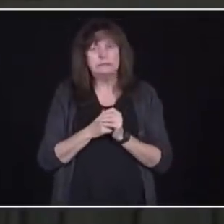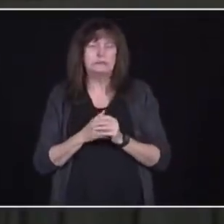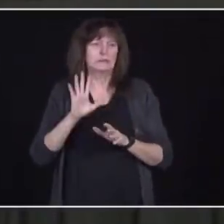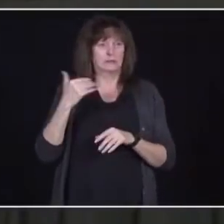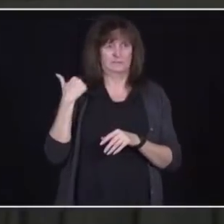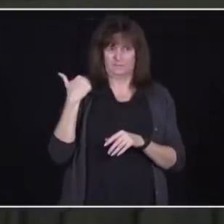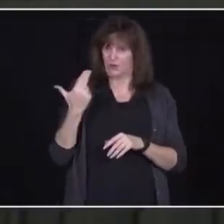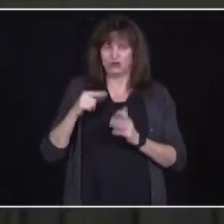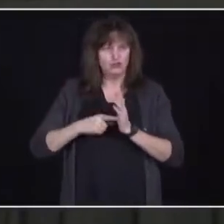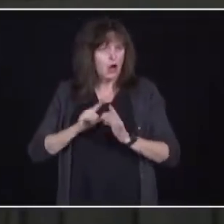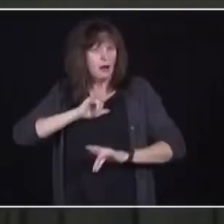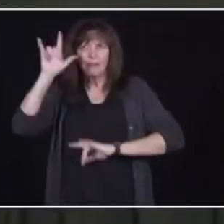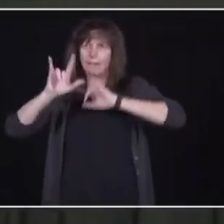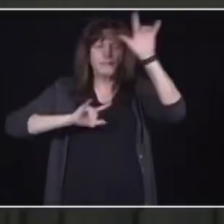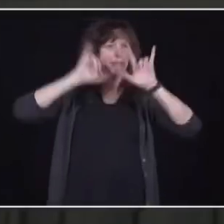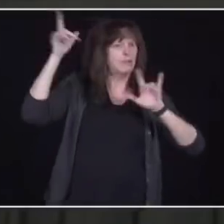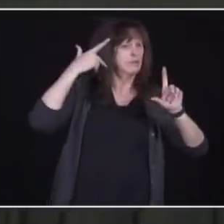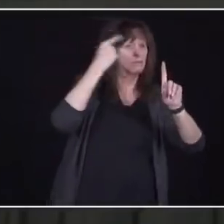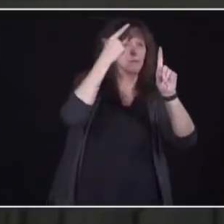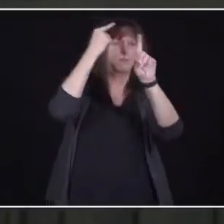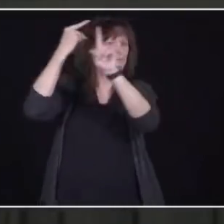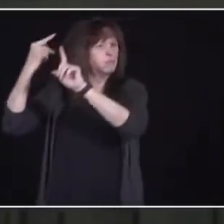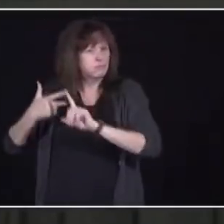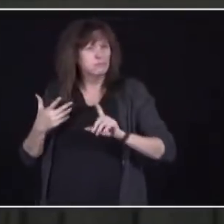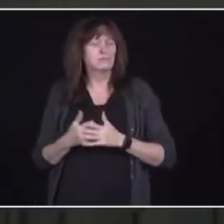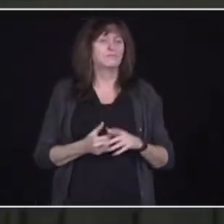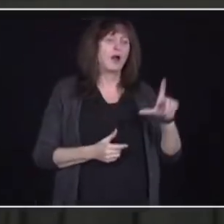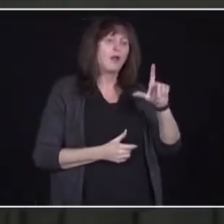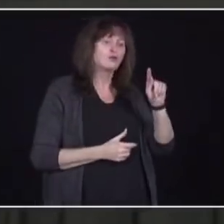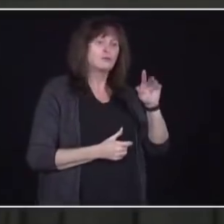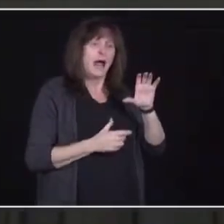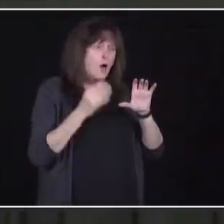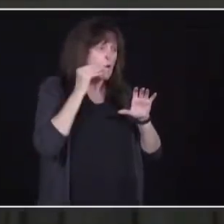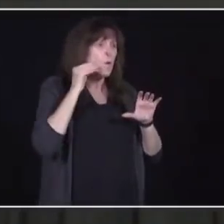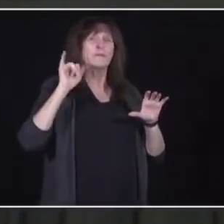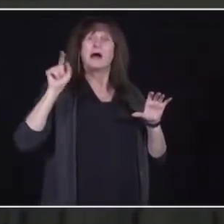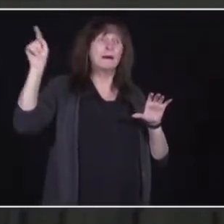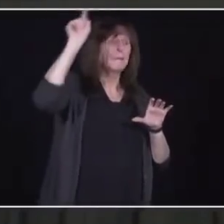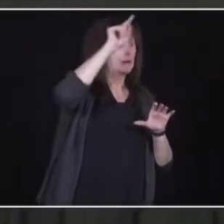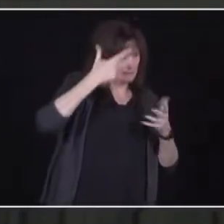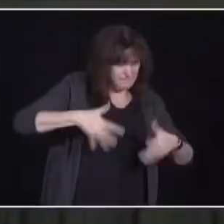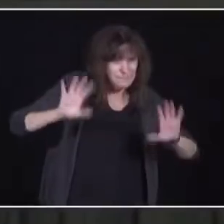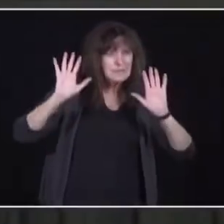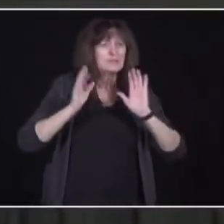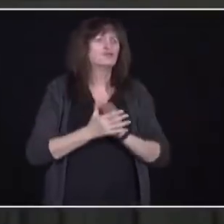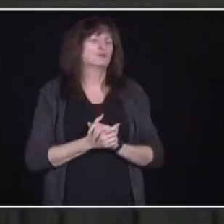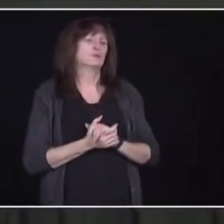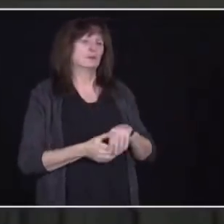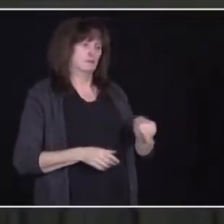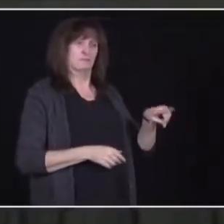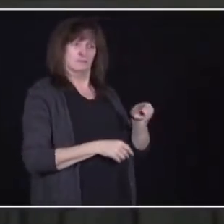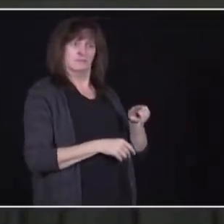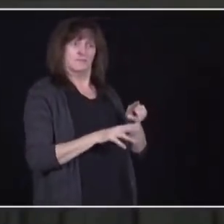and several long-term care facilities in those communities and vaccinated 47 out of 51 residents, for example, and did